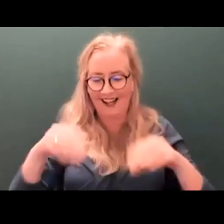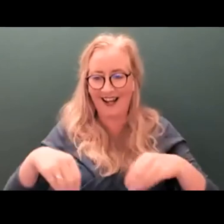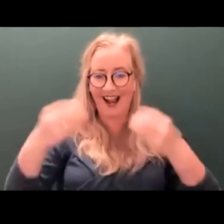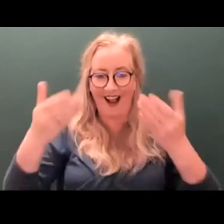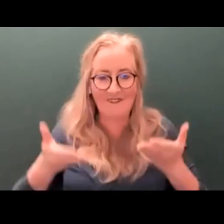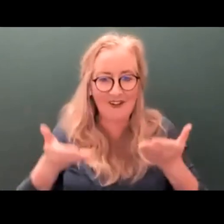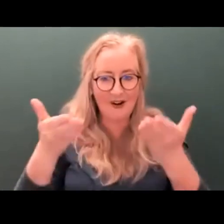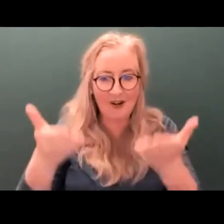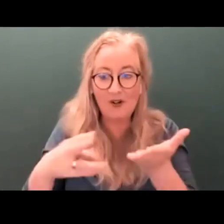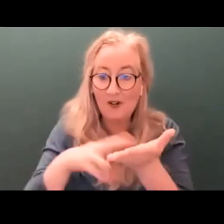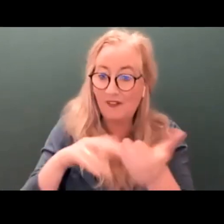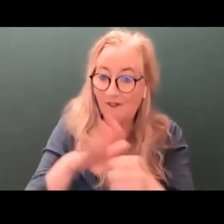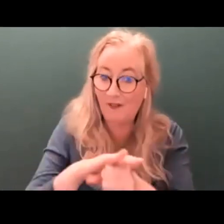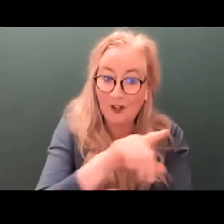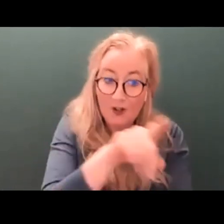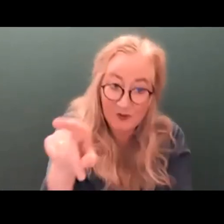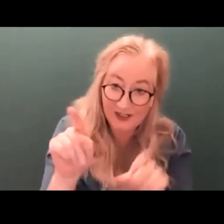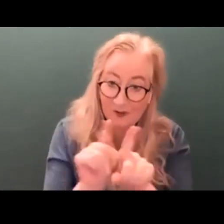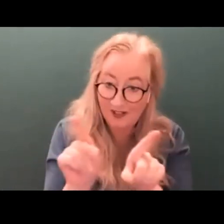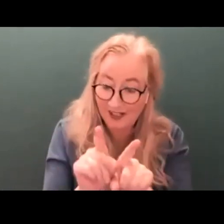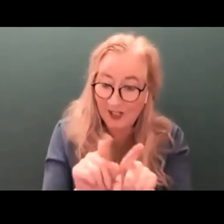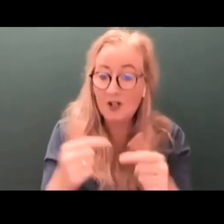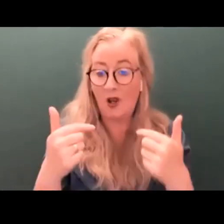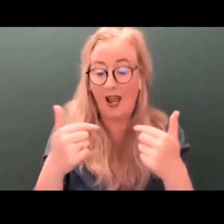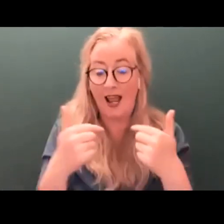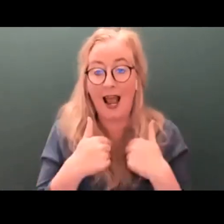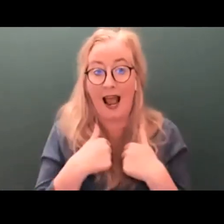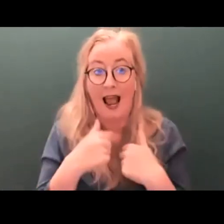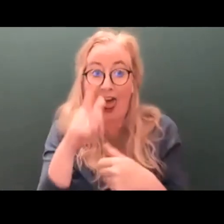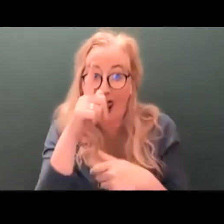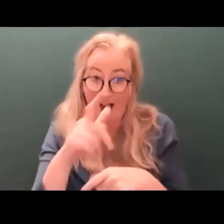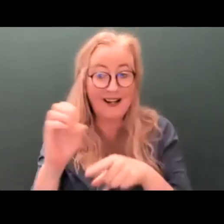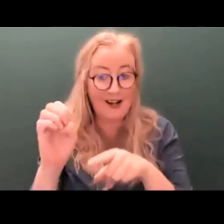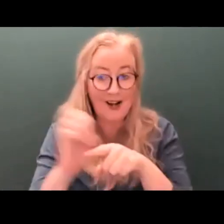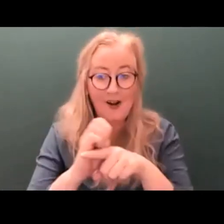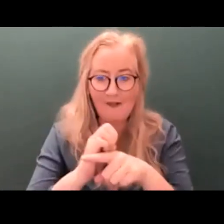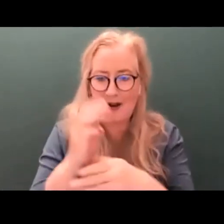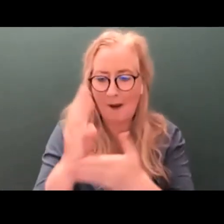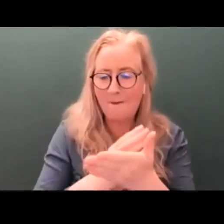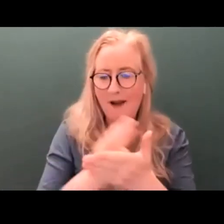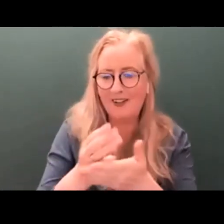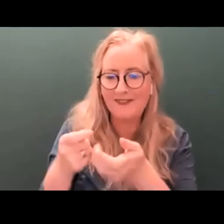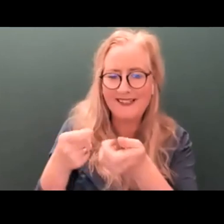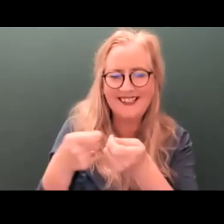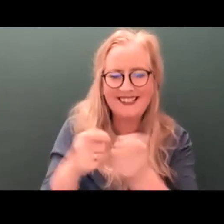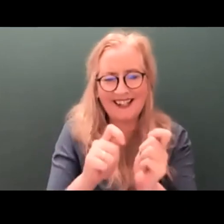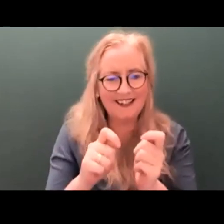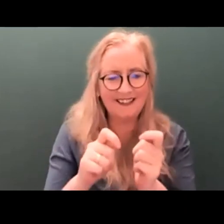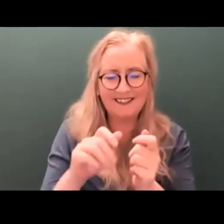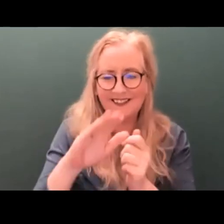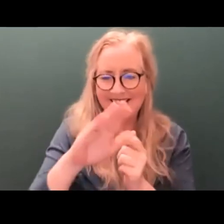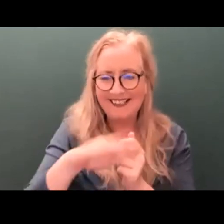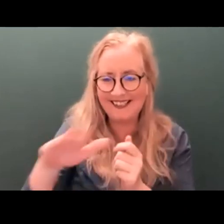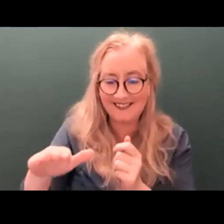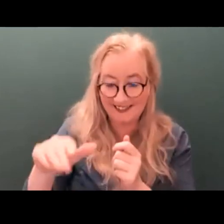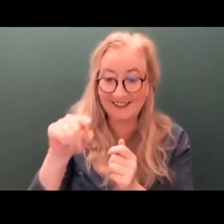you today. So I have been lucky enough to have been a part of Digit Kids. I co-founded it